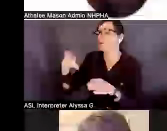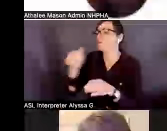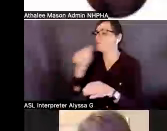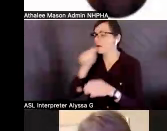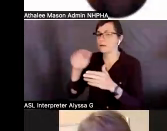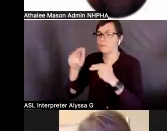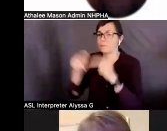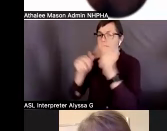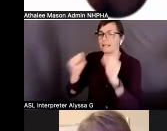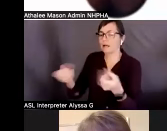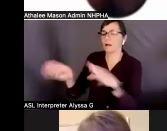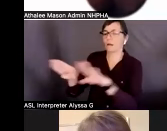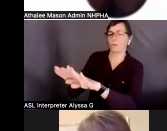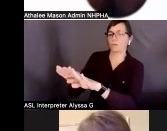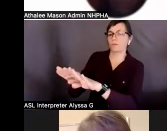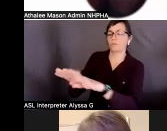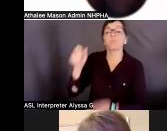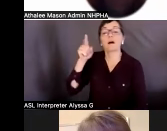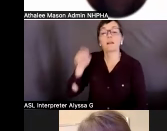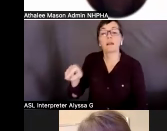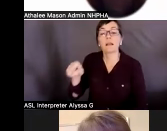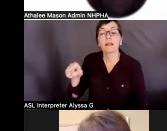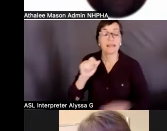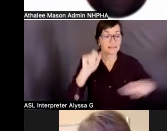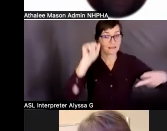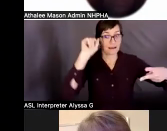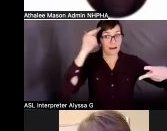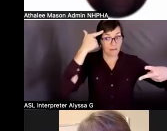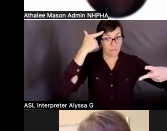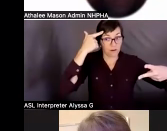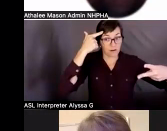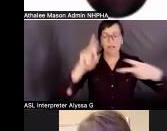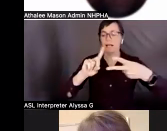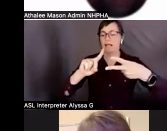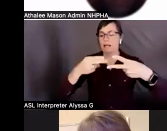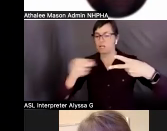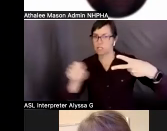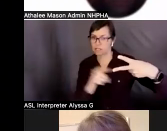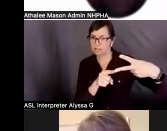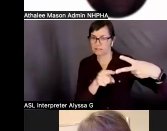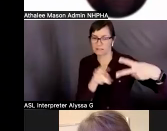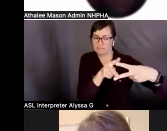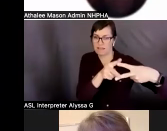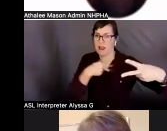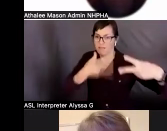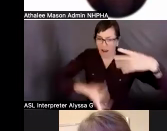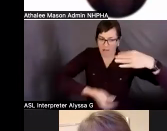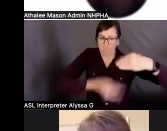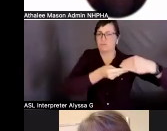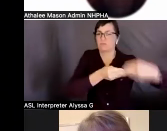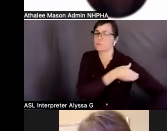This power does not extend to towns. So it's really the governor and DHHS that we find that has these additional powers.